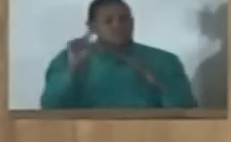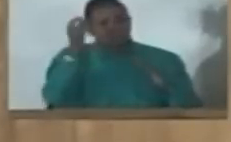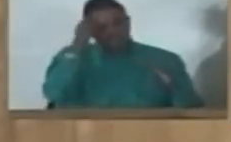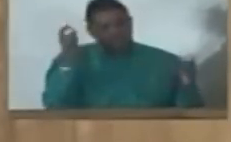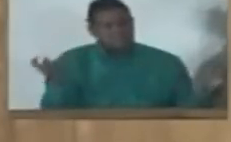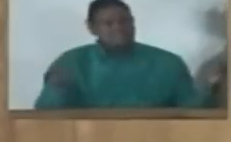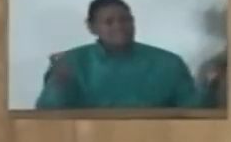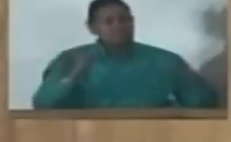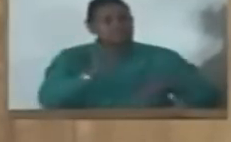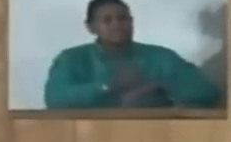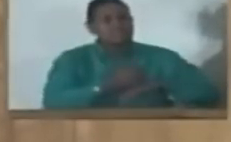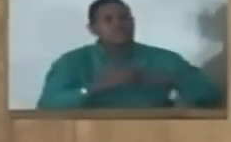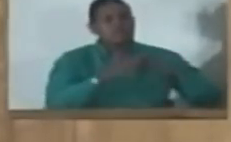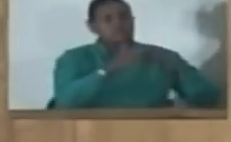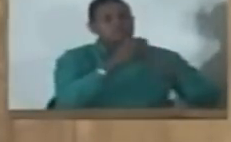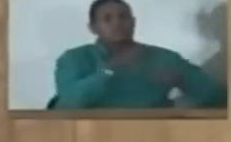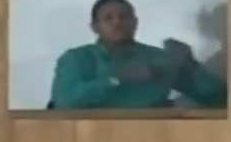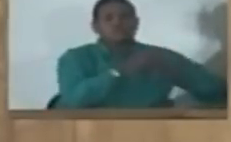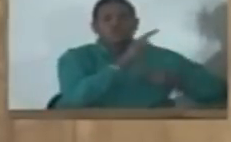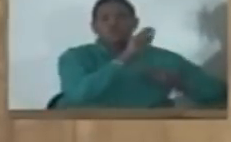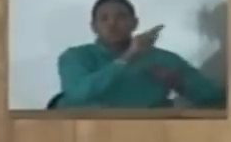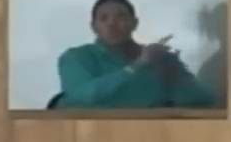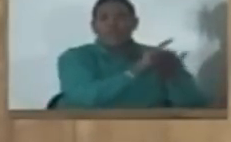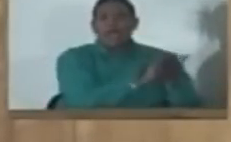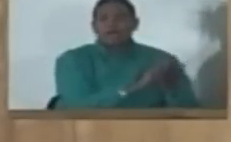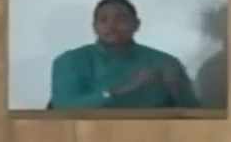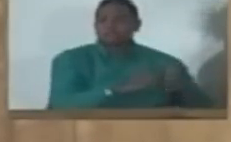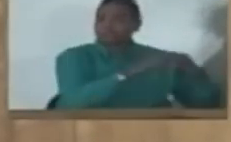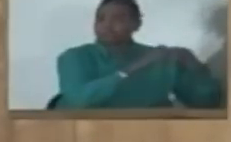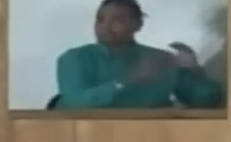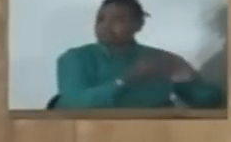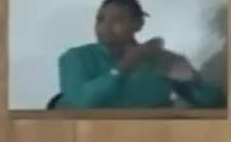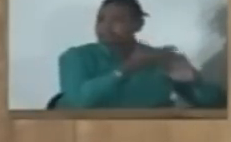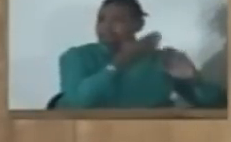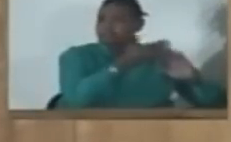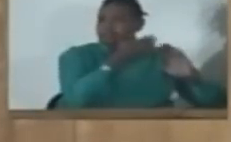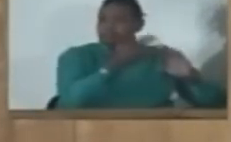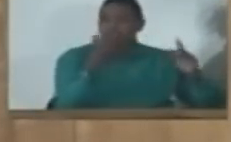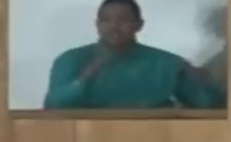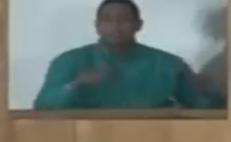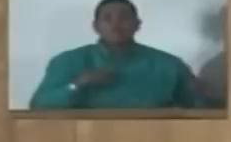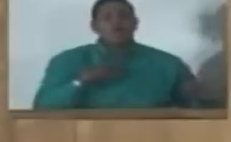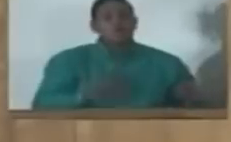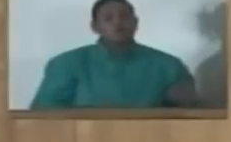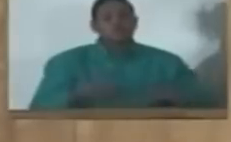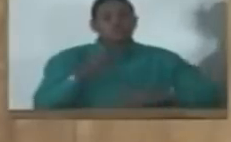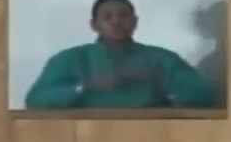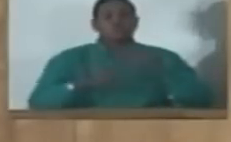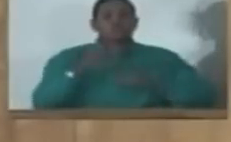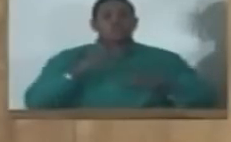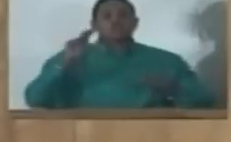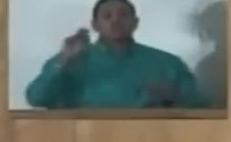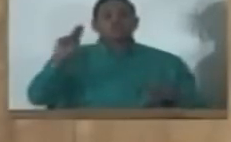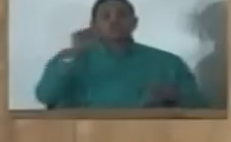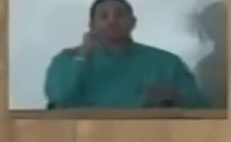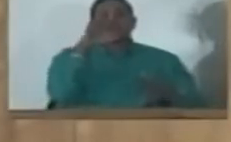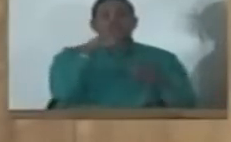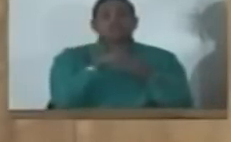the establishment of the Trade Union Act. I would wish that the trade unions not be